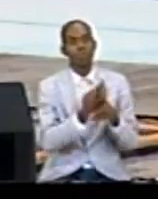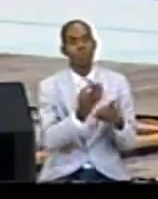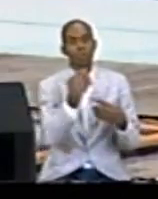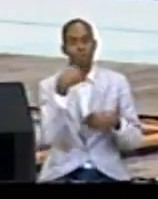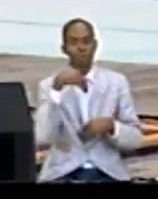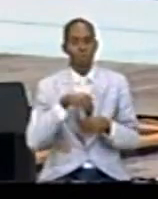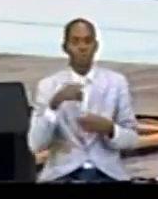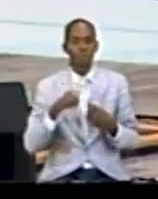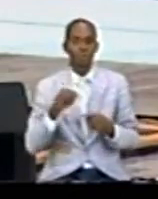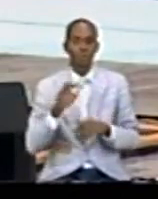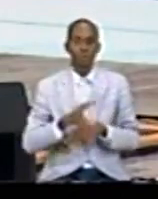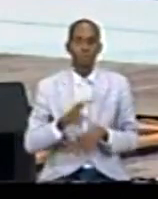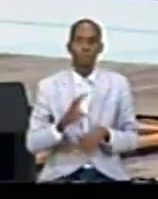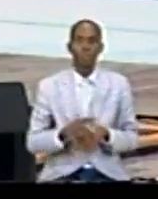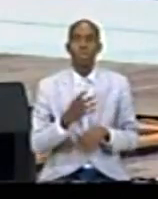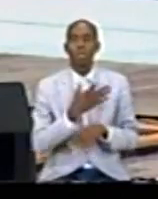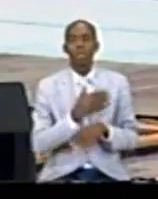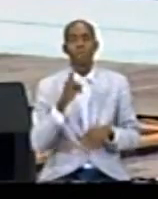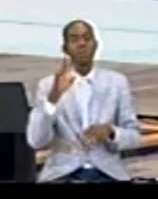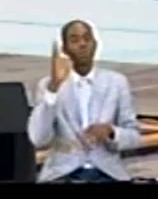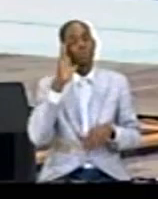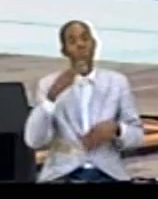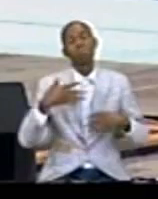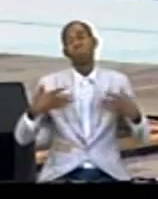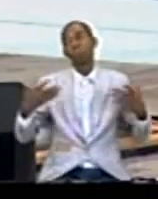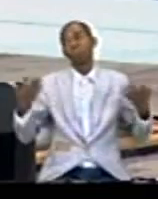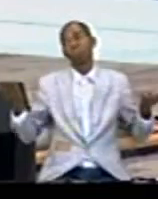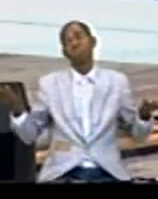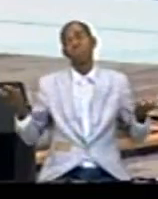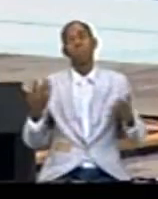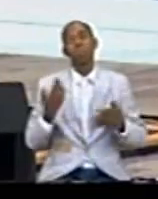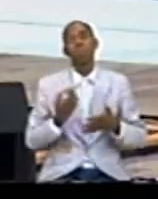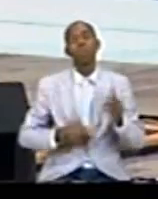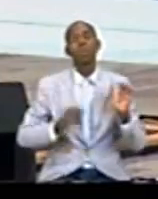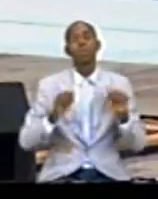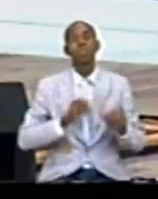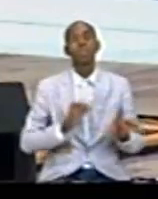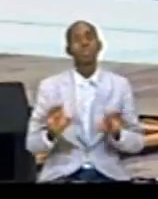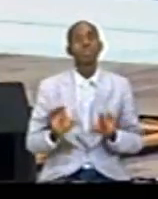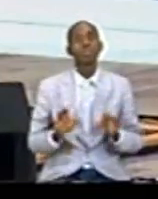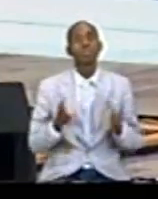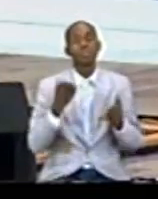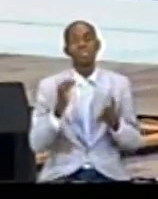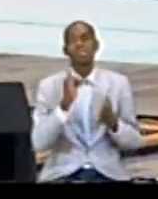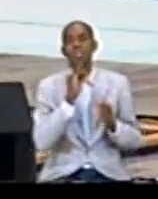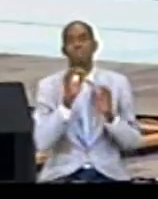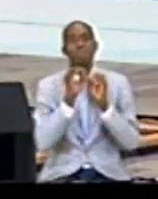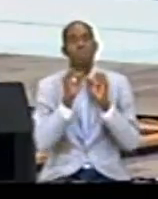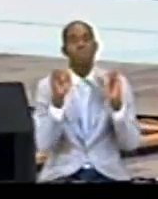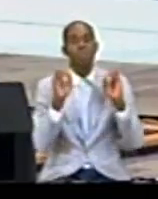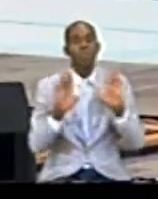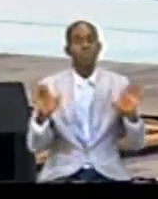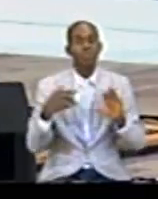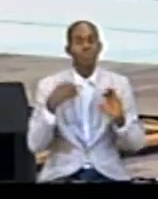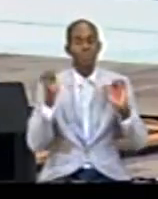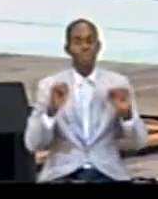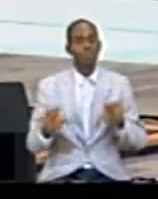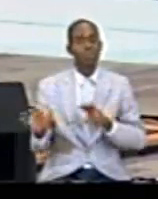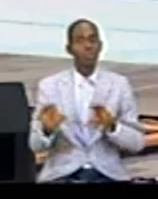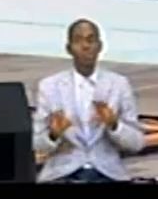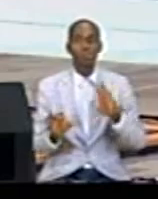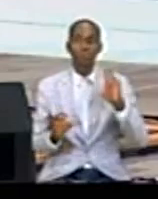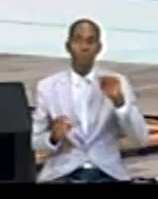church, and then throw up your hands in helplessness. There's nothing we can do. We will